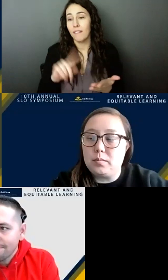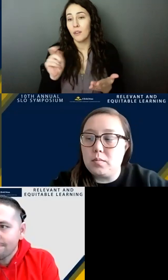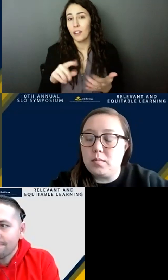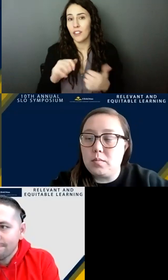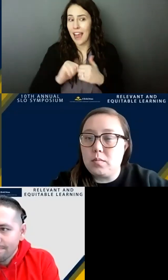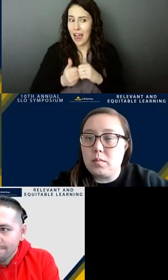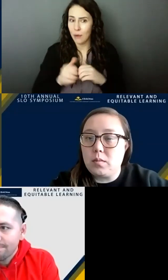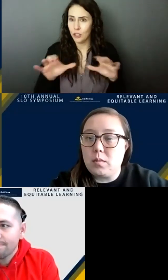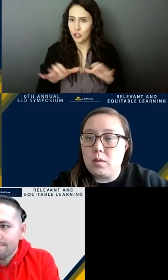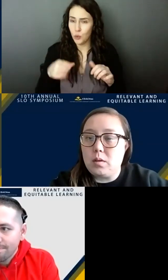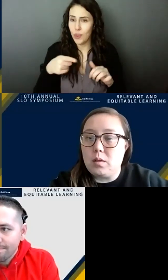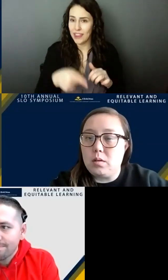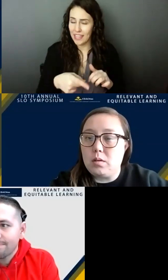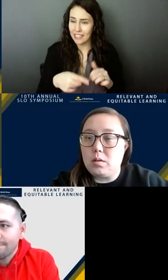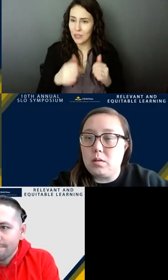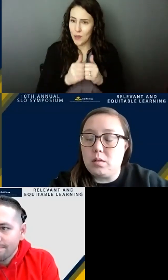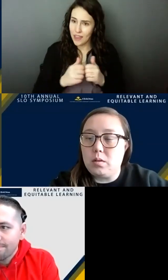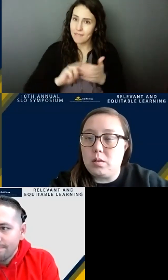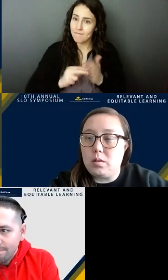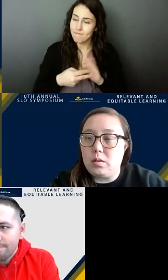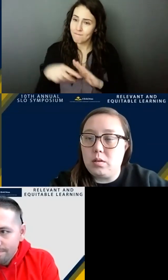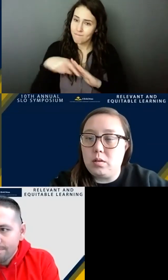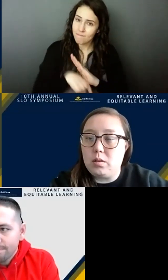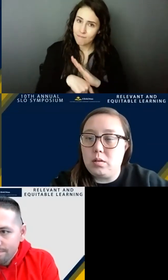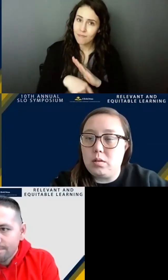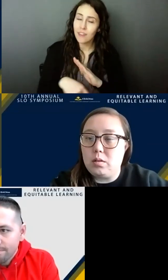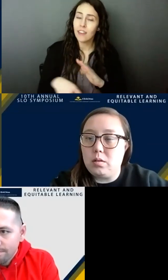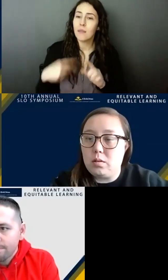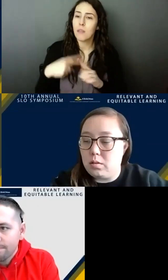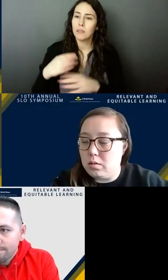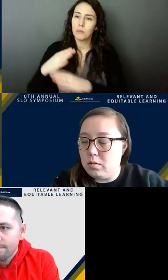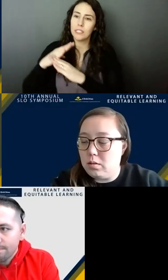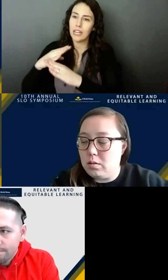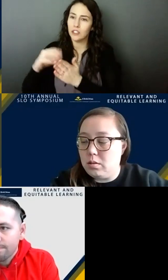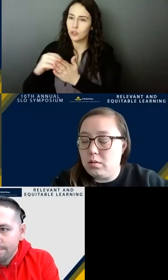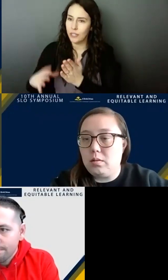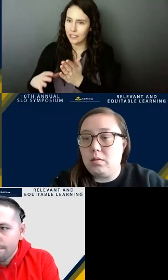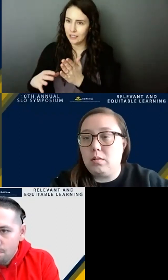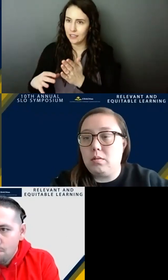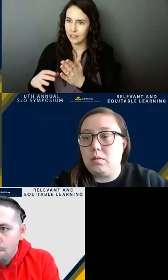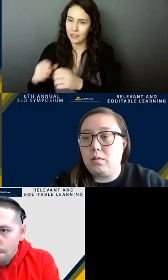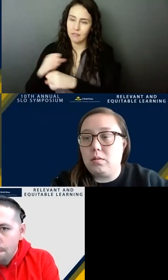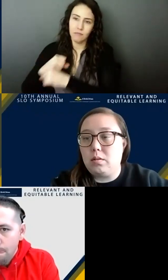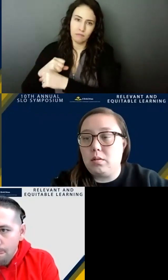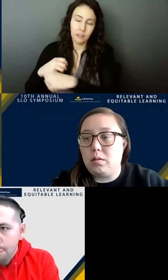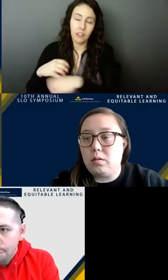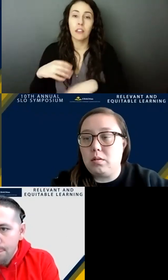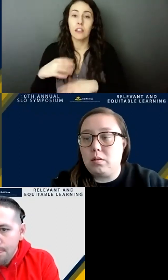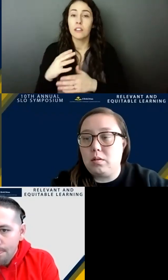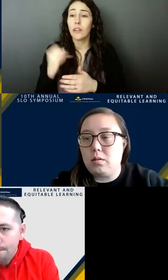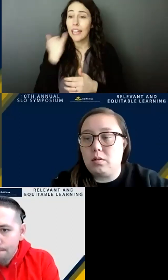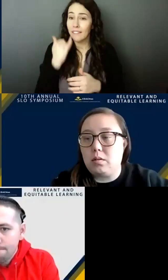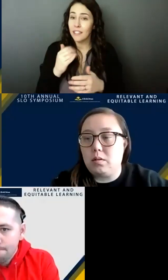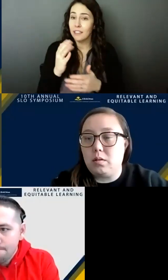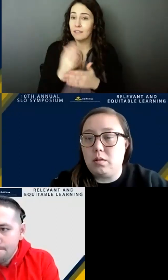protecting students, often it's because our ends can be small, right, when we disaggregate. So some of the ways that we can approach that, if we do have small populations that we do